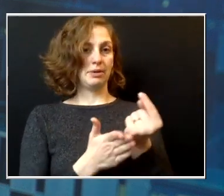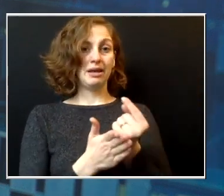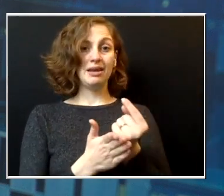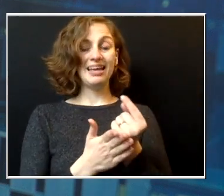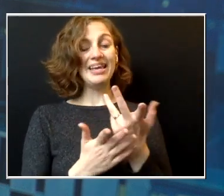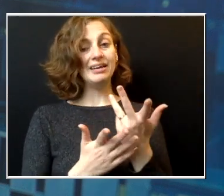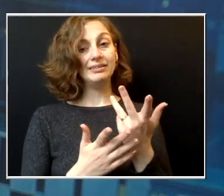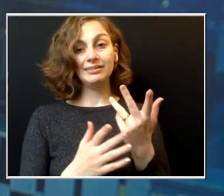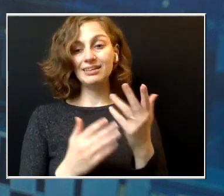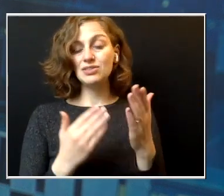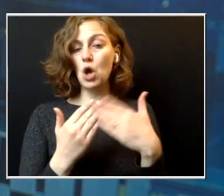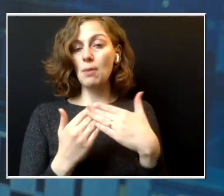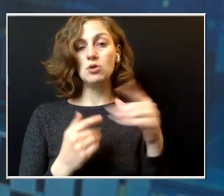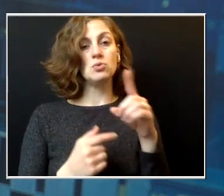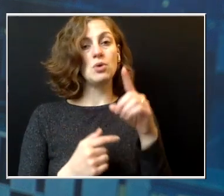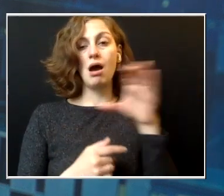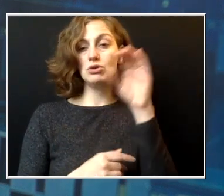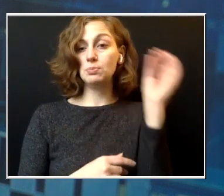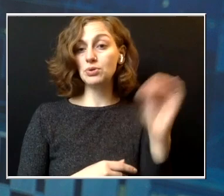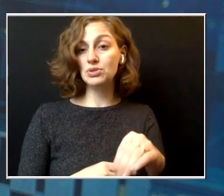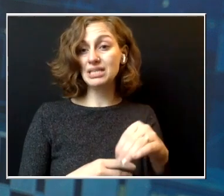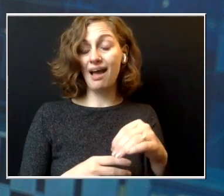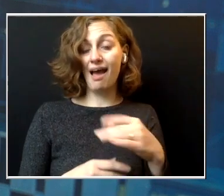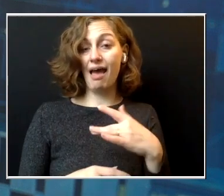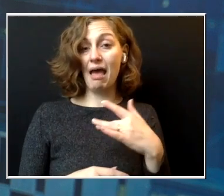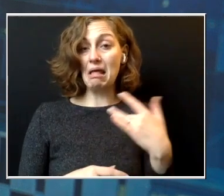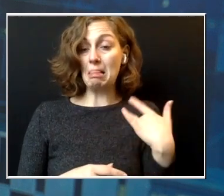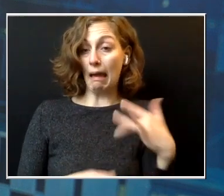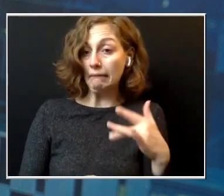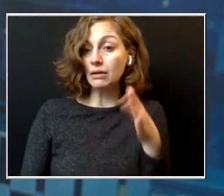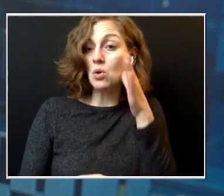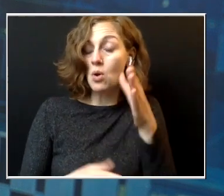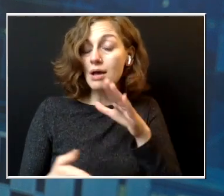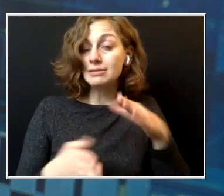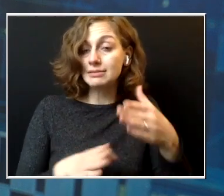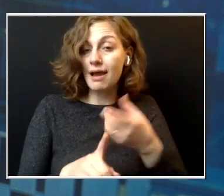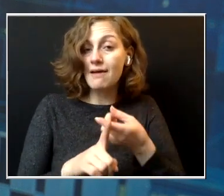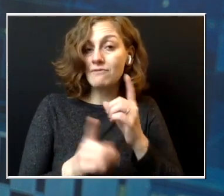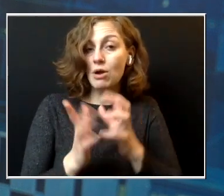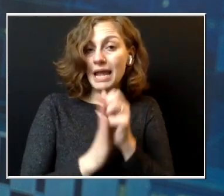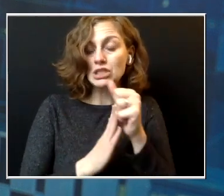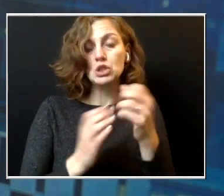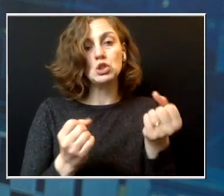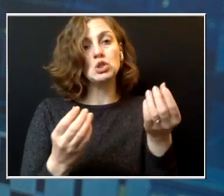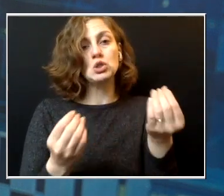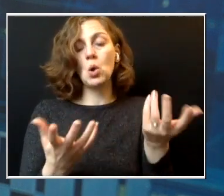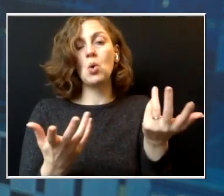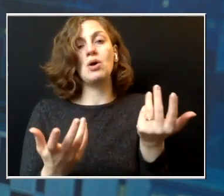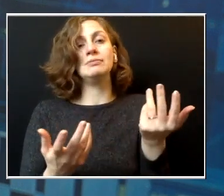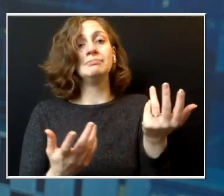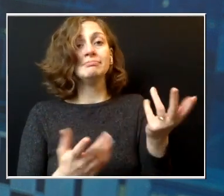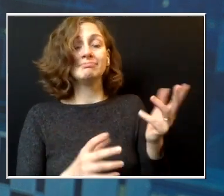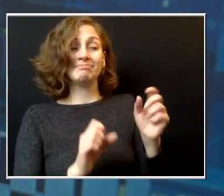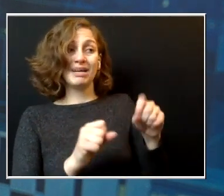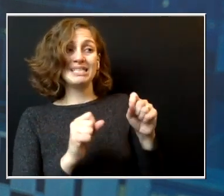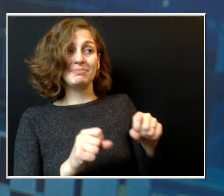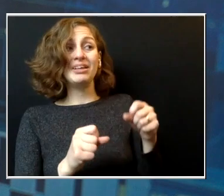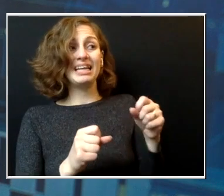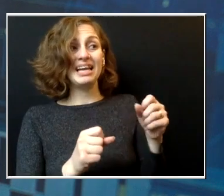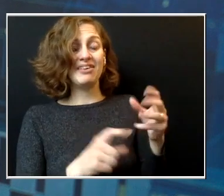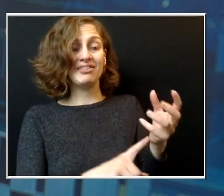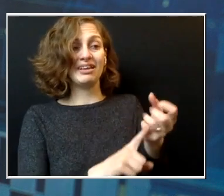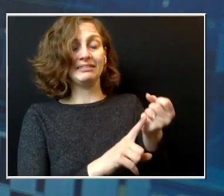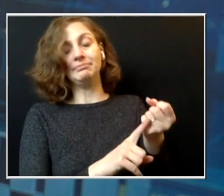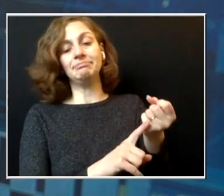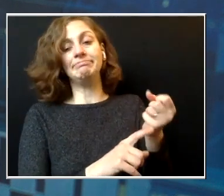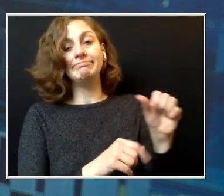getting a second cancer is about 1 in 1,000 to 1 in 10,000. So there is no question on the relative efficacy and what choice